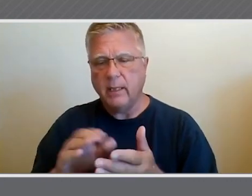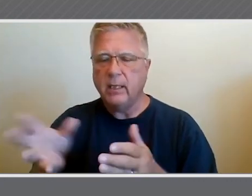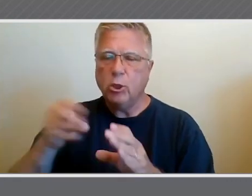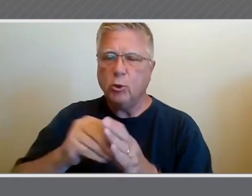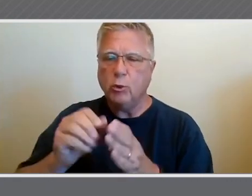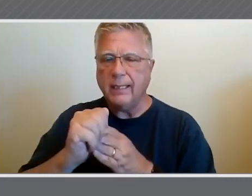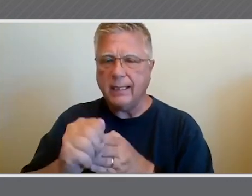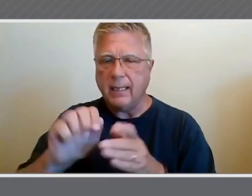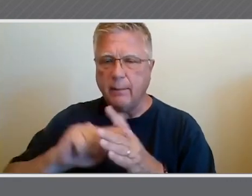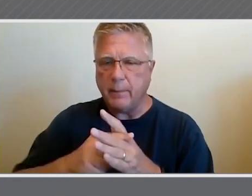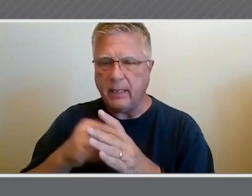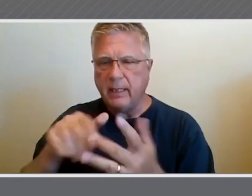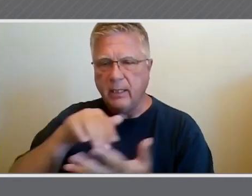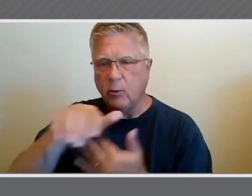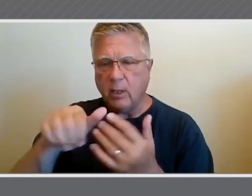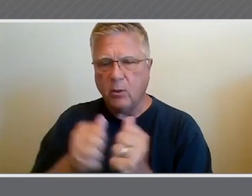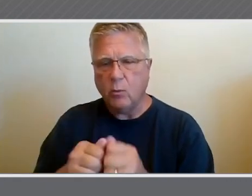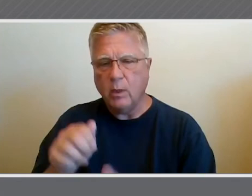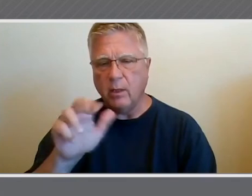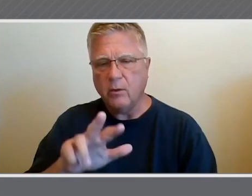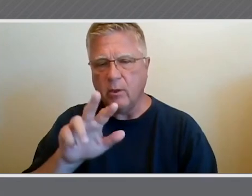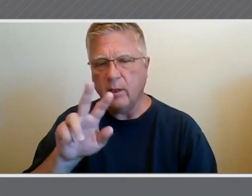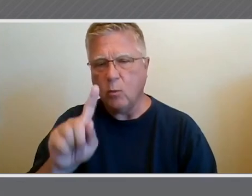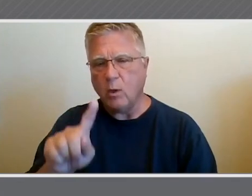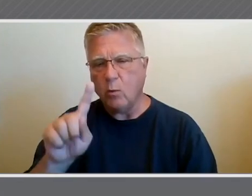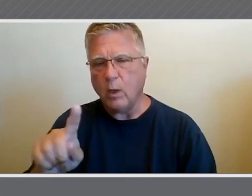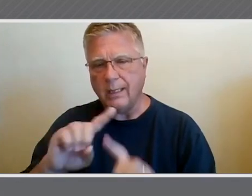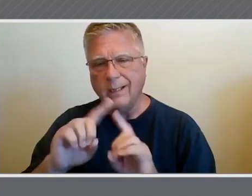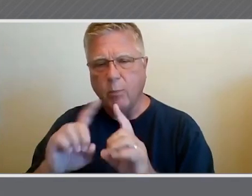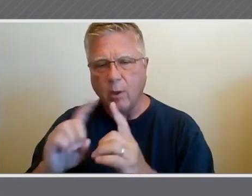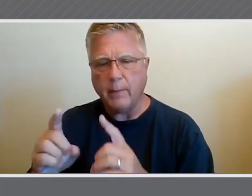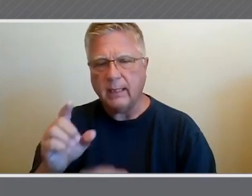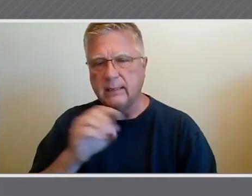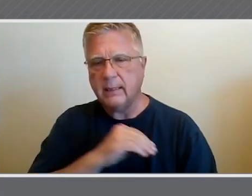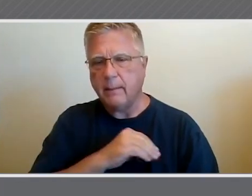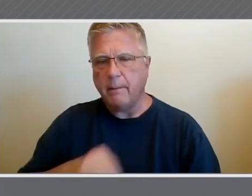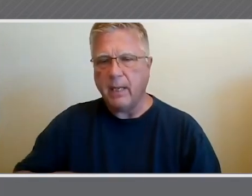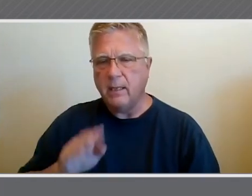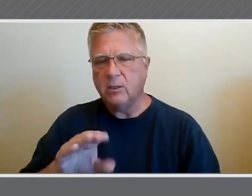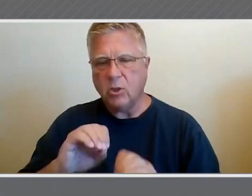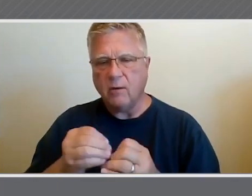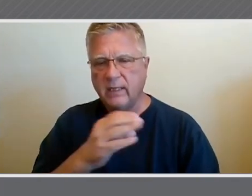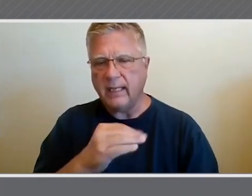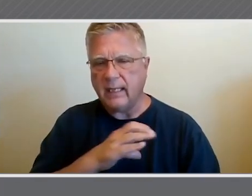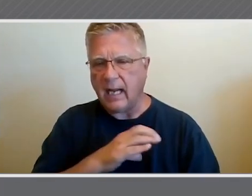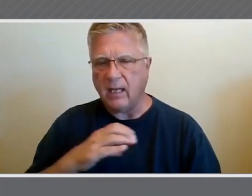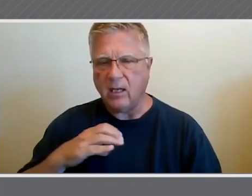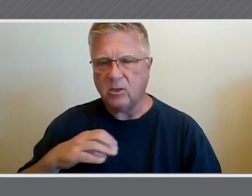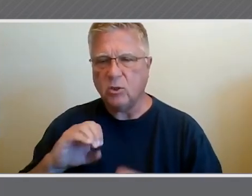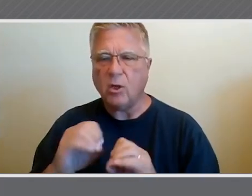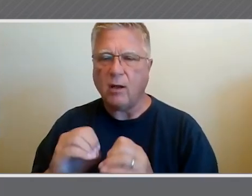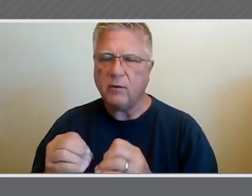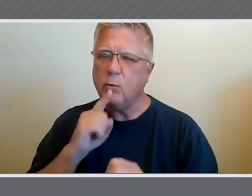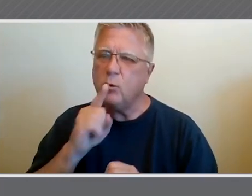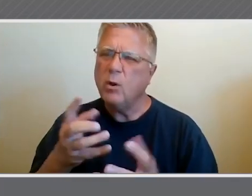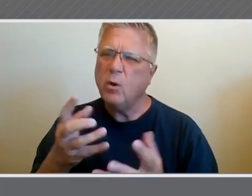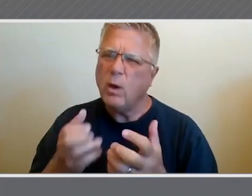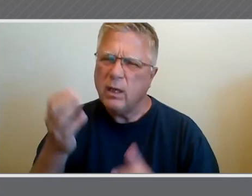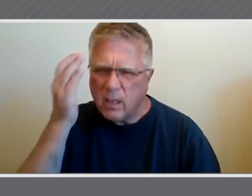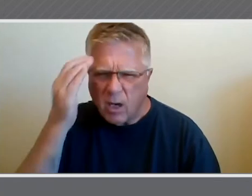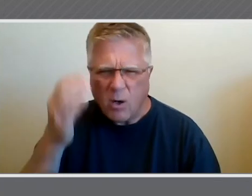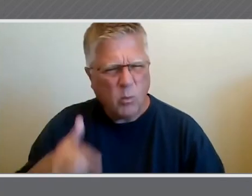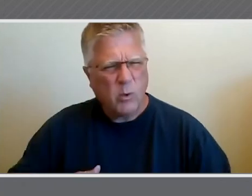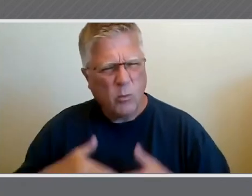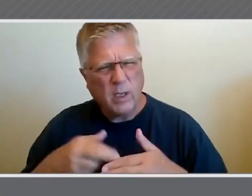interacting with 311, departments, the mayor's office, and council offices. We really want to know what residents